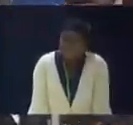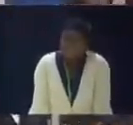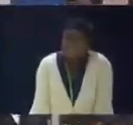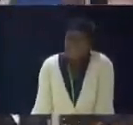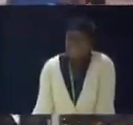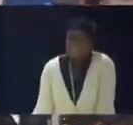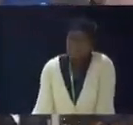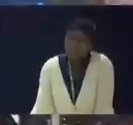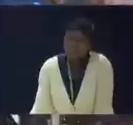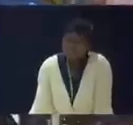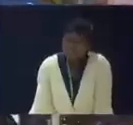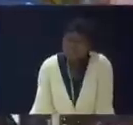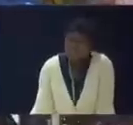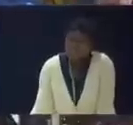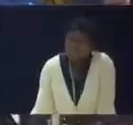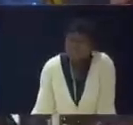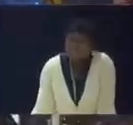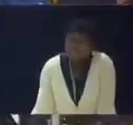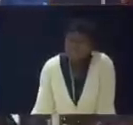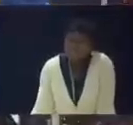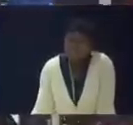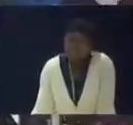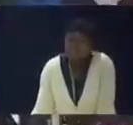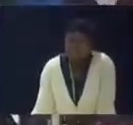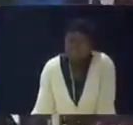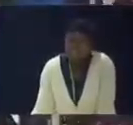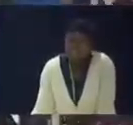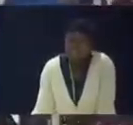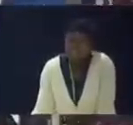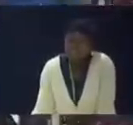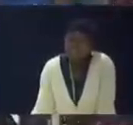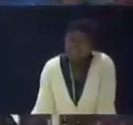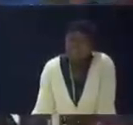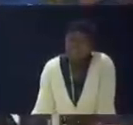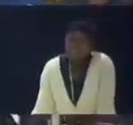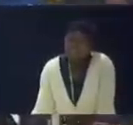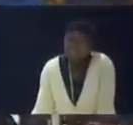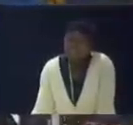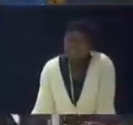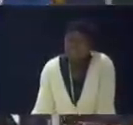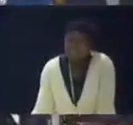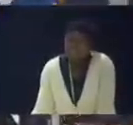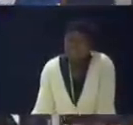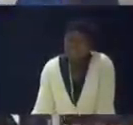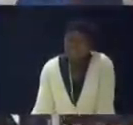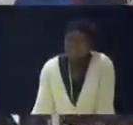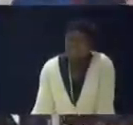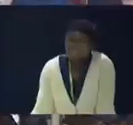God has done wondrous things for me beyond human